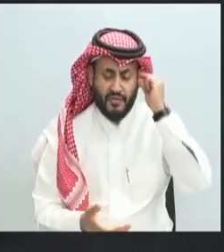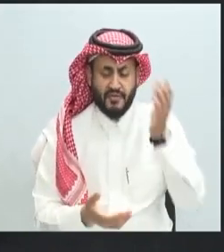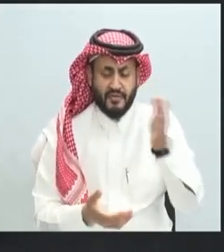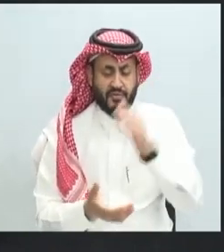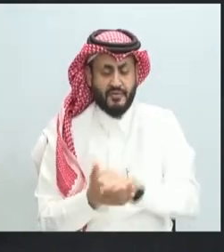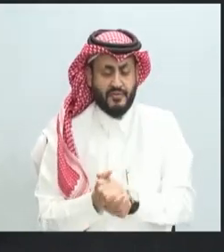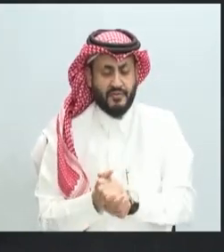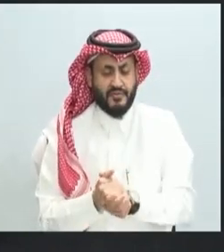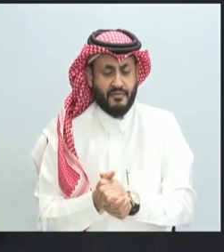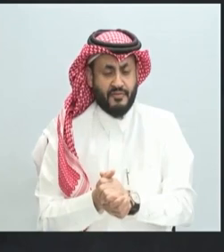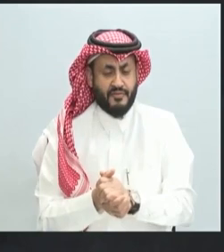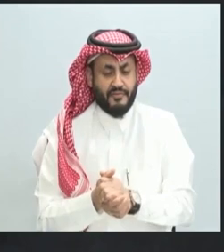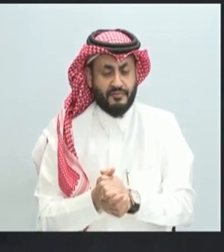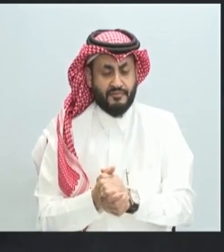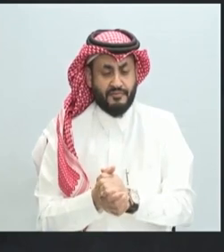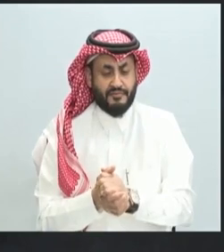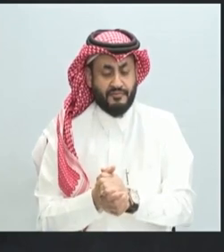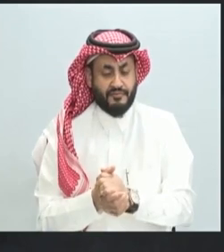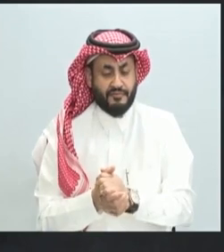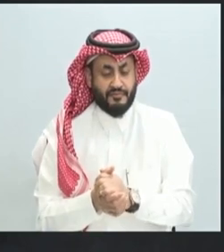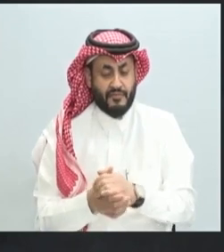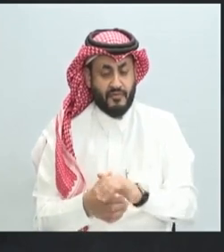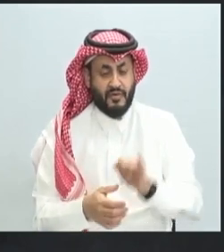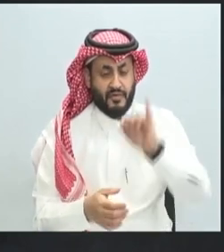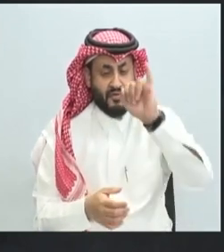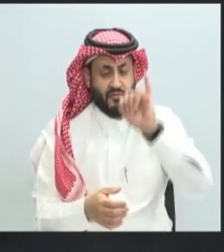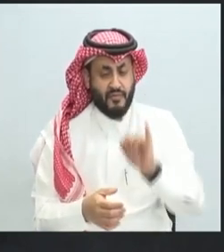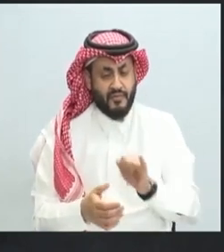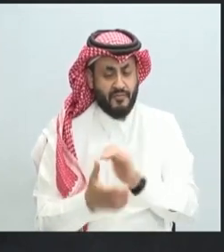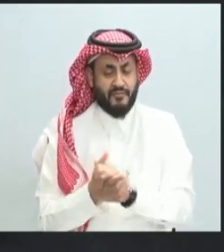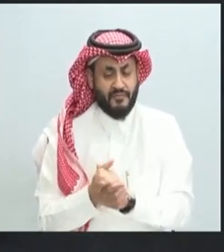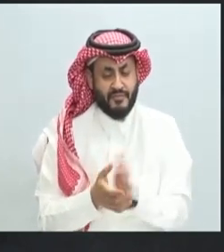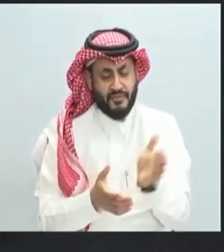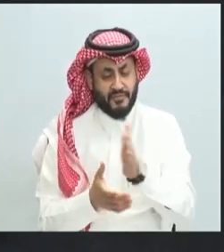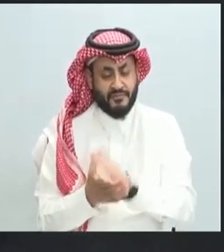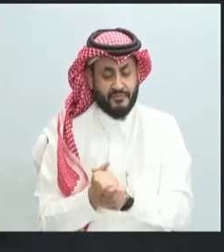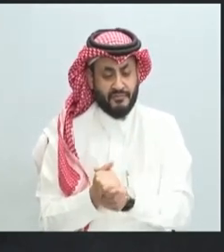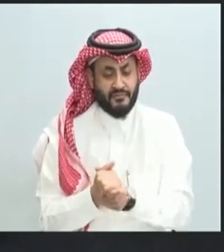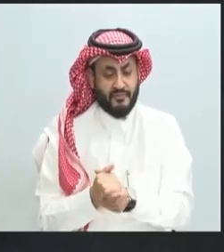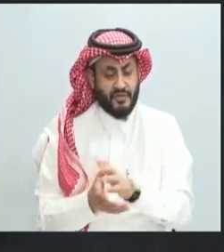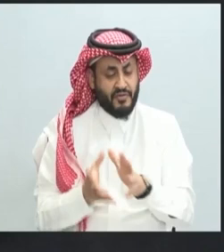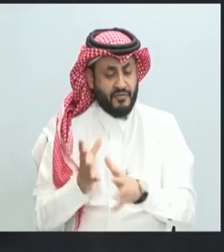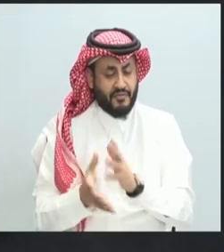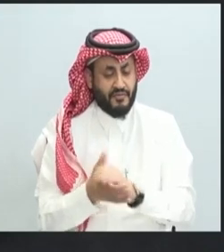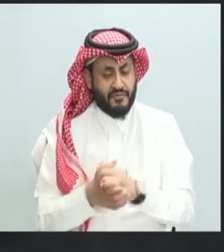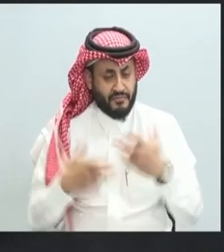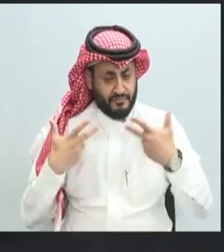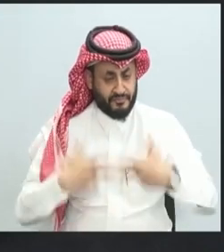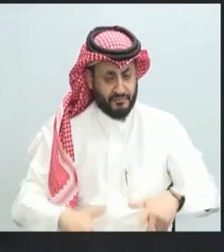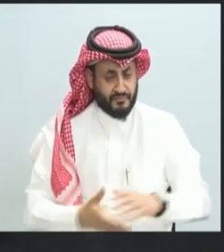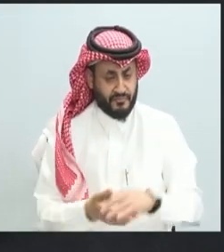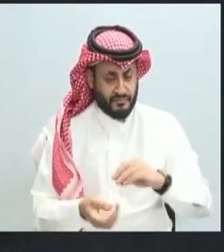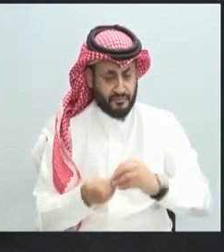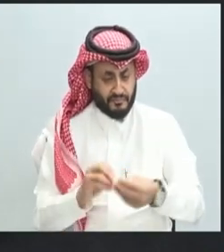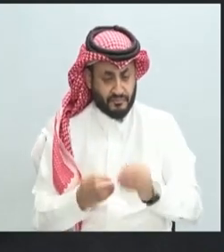can describe height. We can say he is tall or short. We can describe the clothes they are